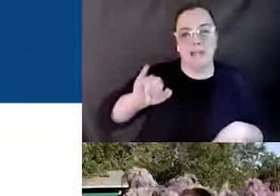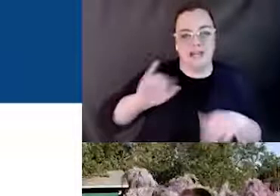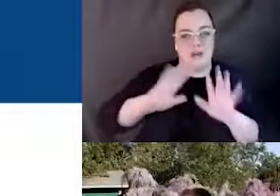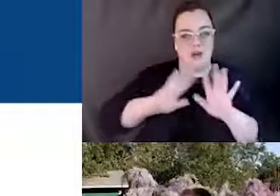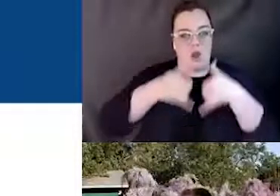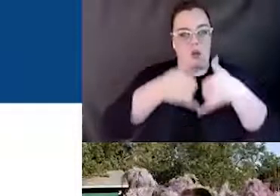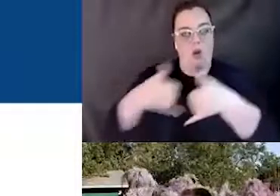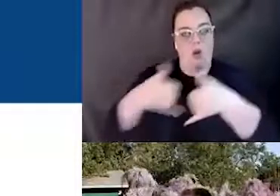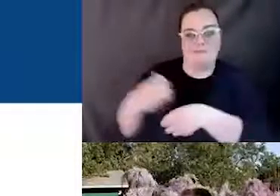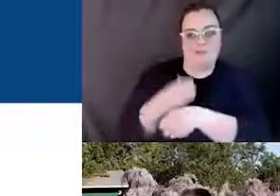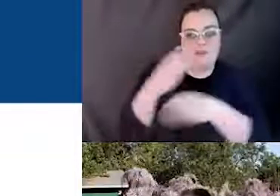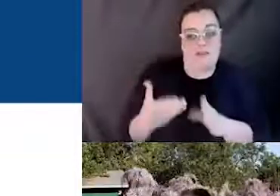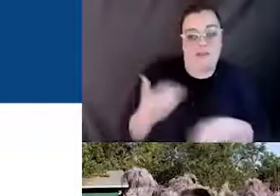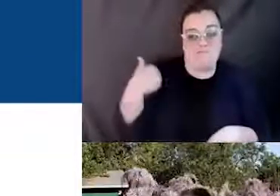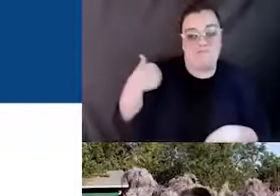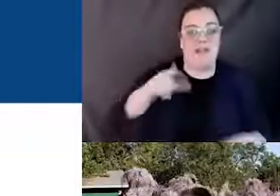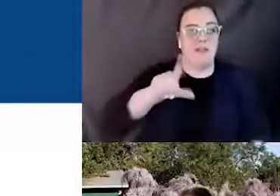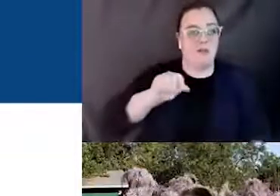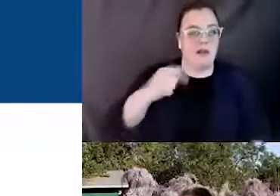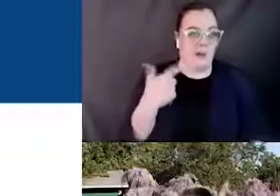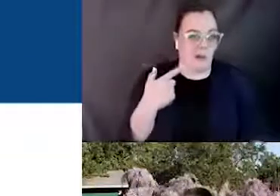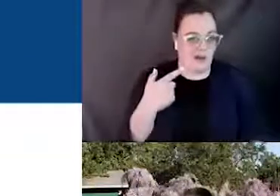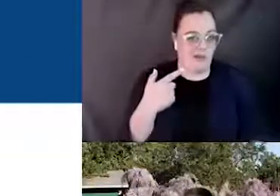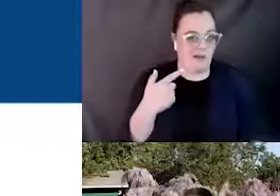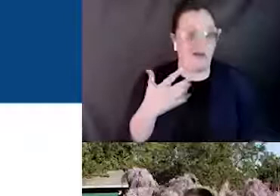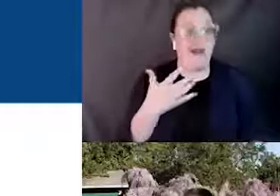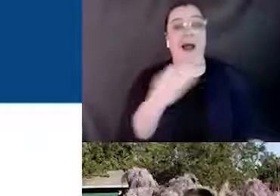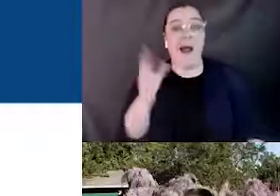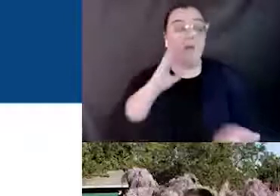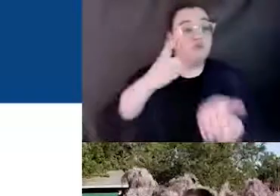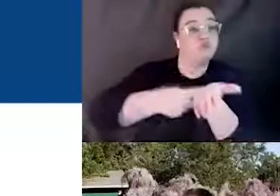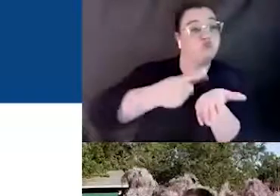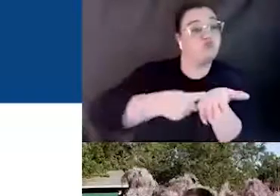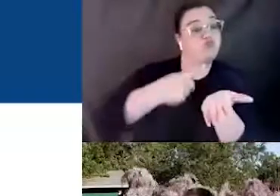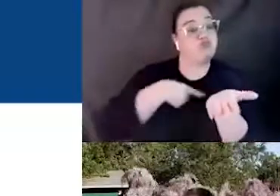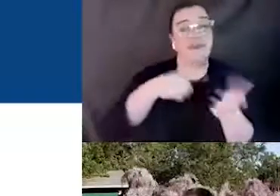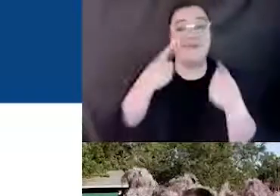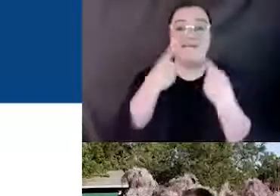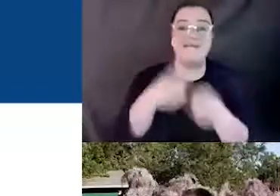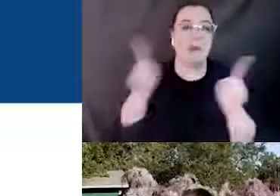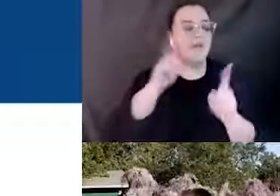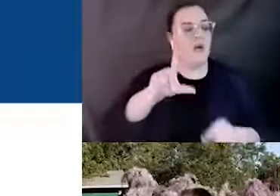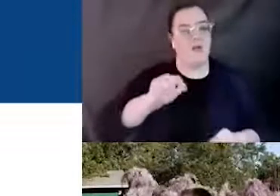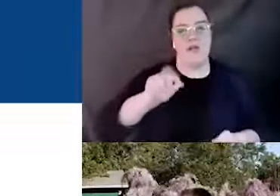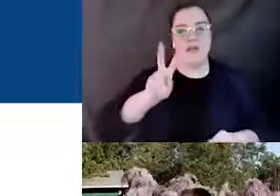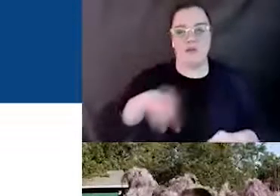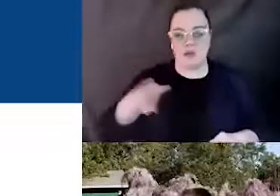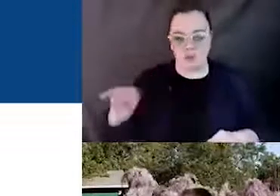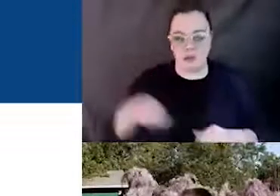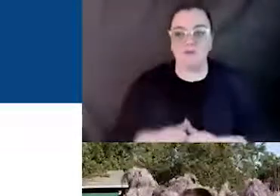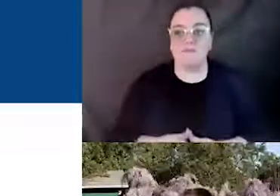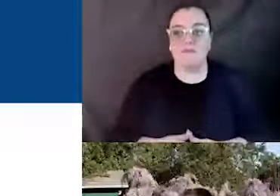from 2021. And we'll talk about the 2022 announcement for those mini awards. We'll have a Quake